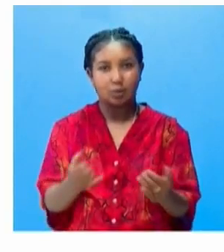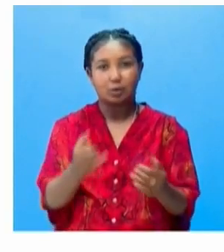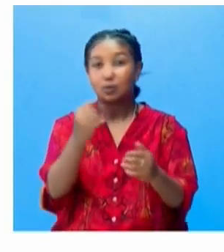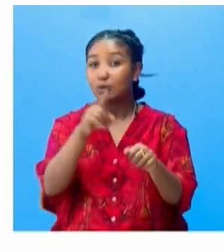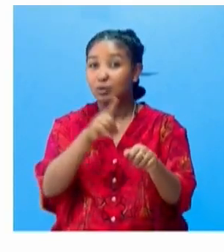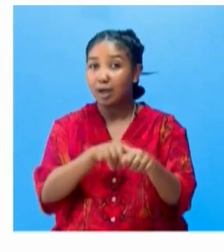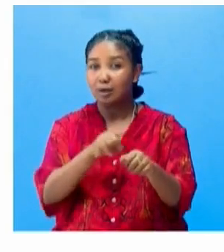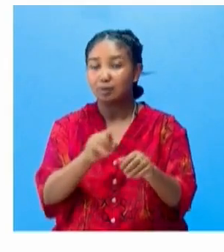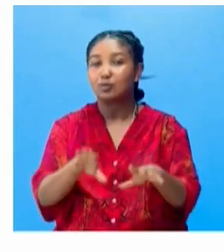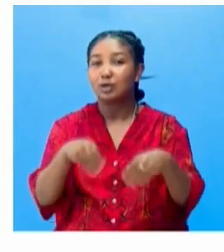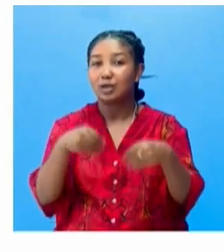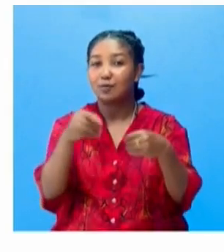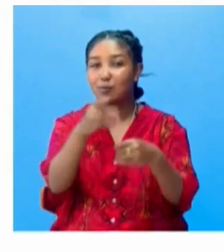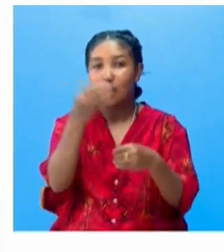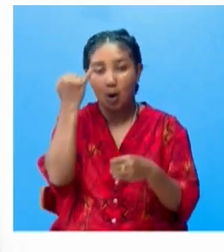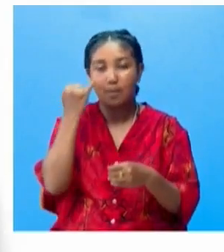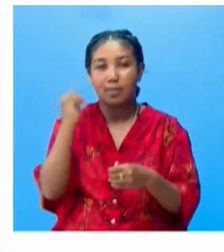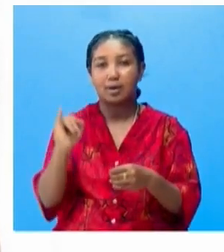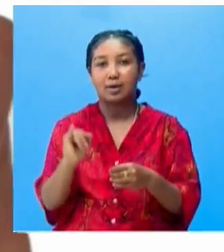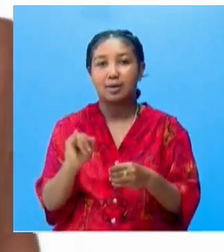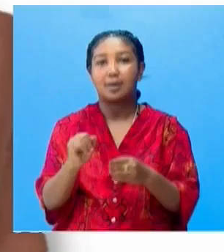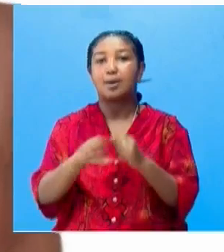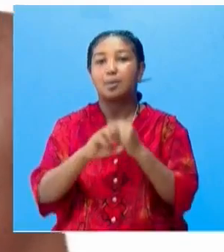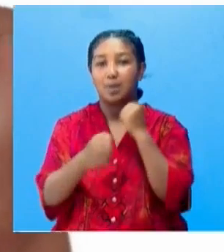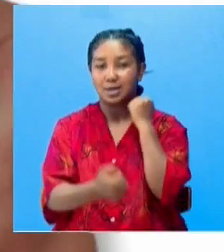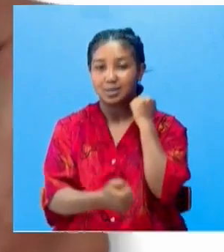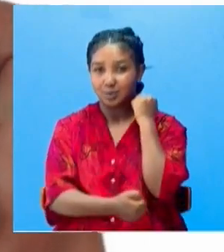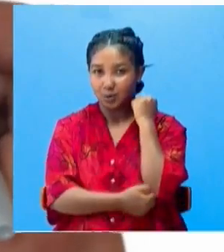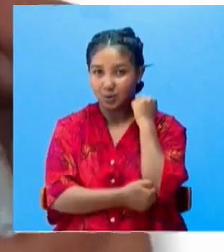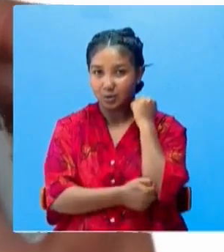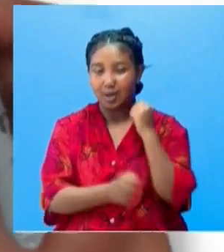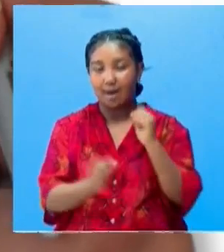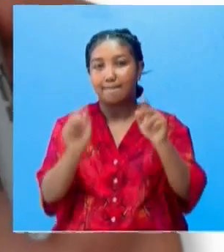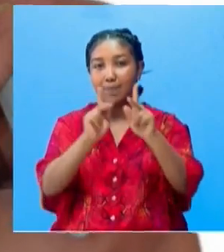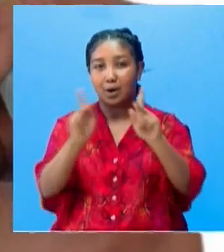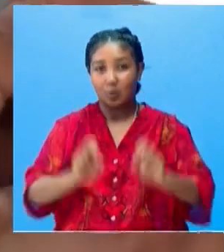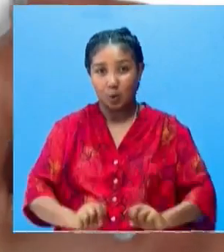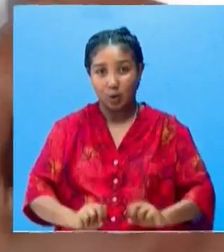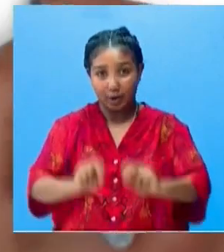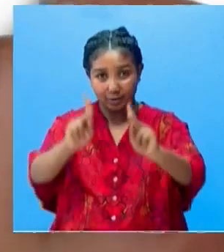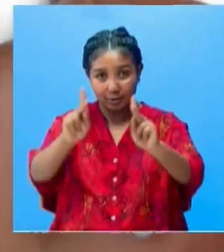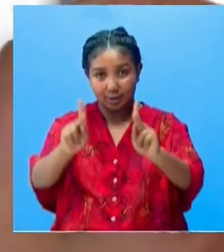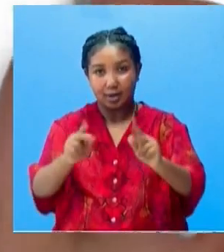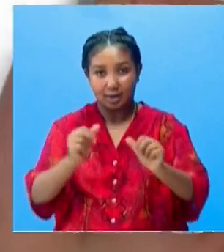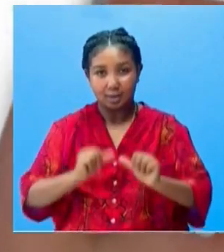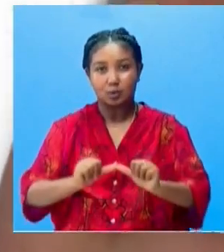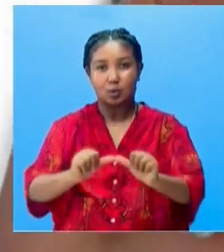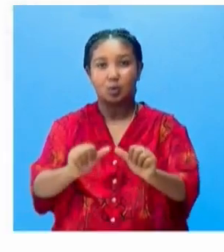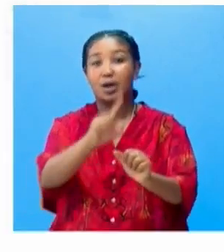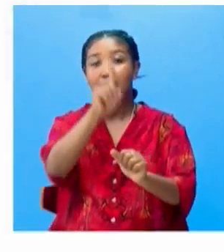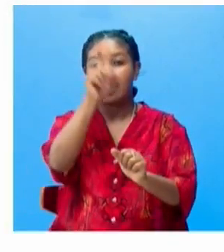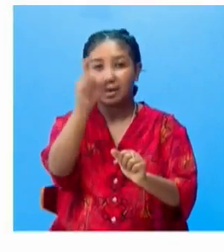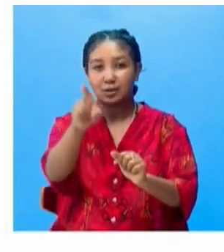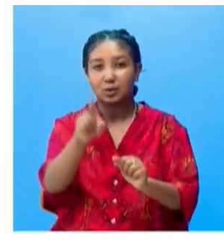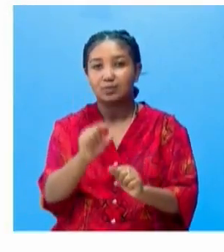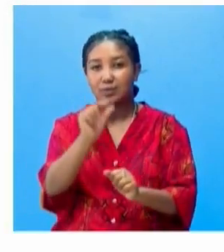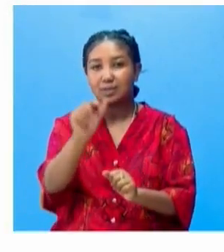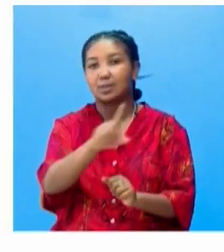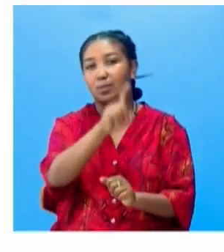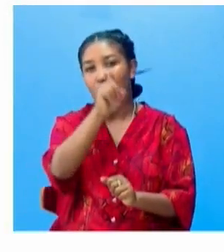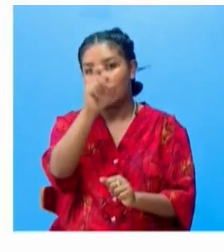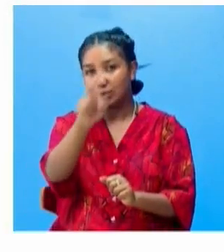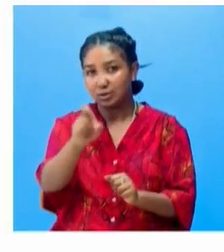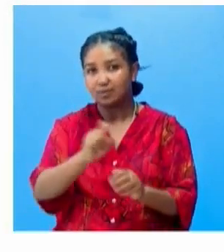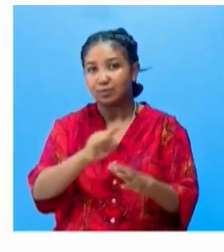turn to give your opinion based on the paragraph. All right? Let's go. Let me ask you some questions